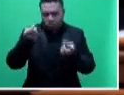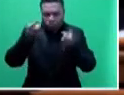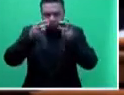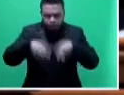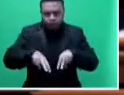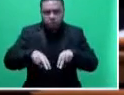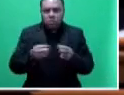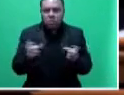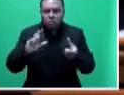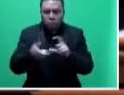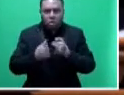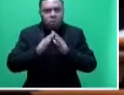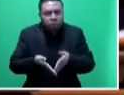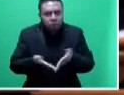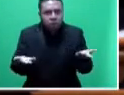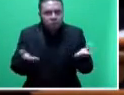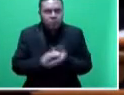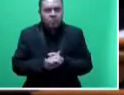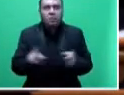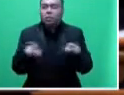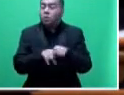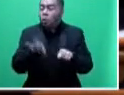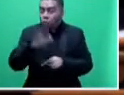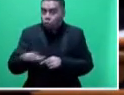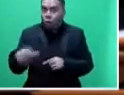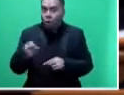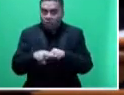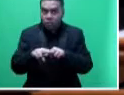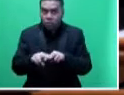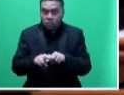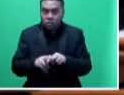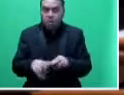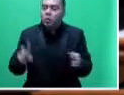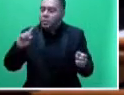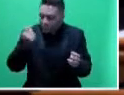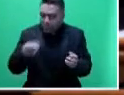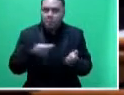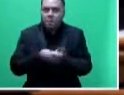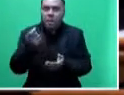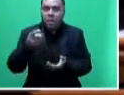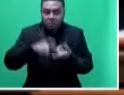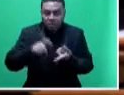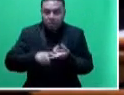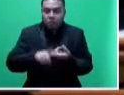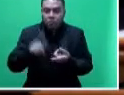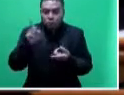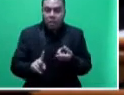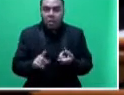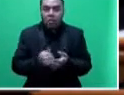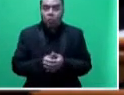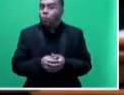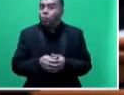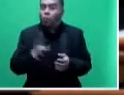of the National Bank of Fiji. Those who were the children of Fiji, then are still paying off the debt from it today. We are still recovering from his actions, which